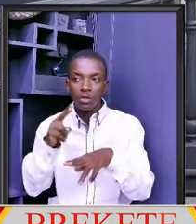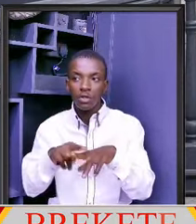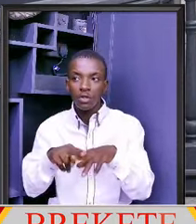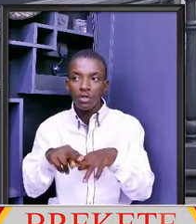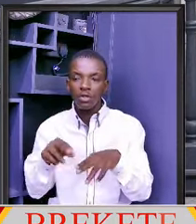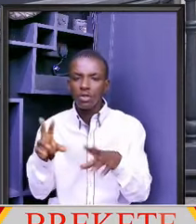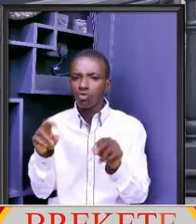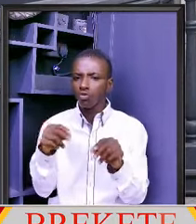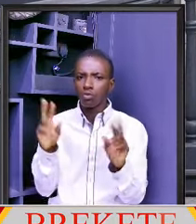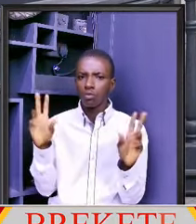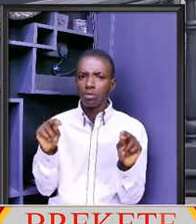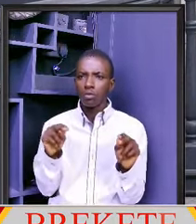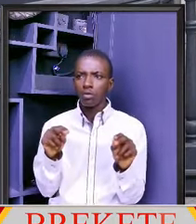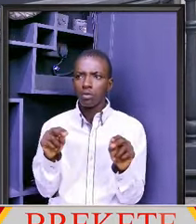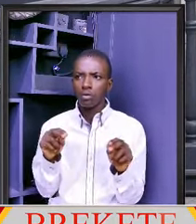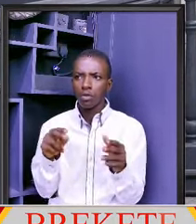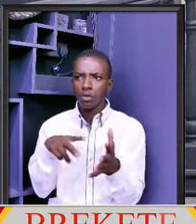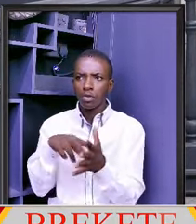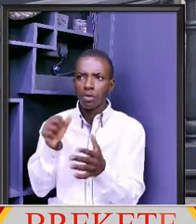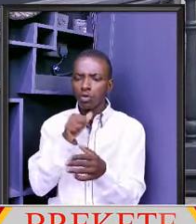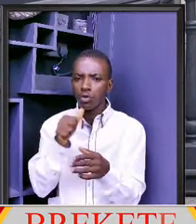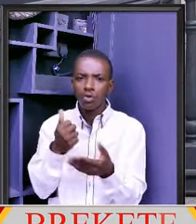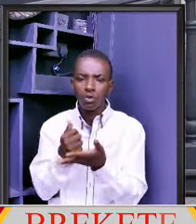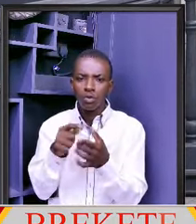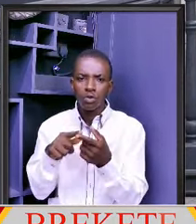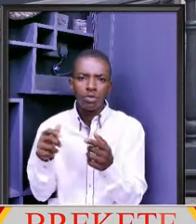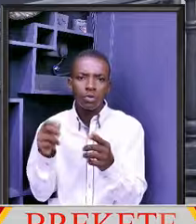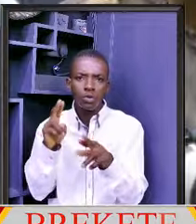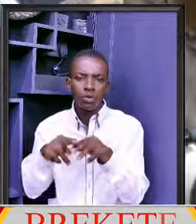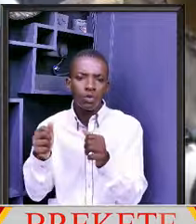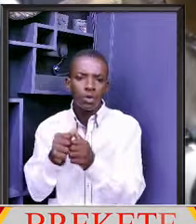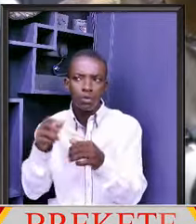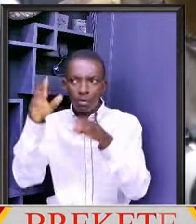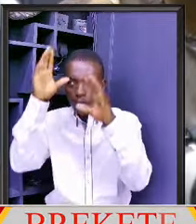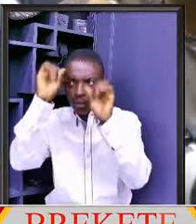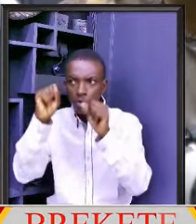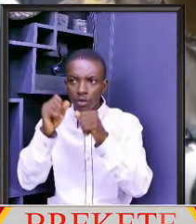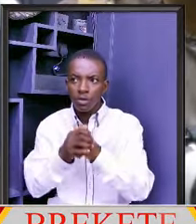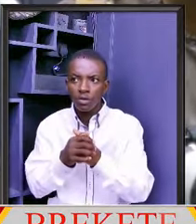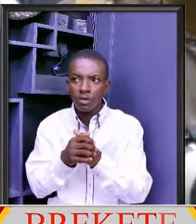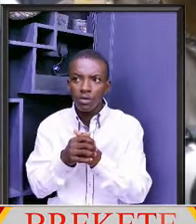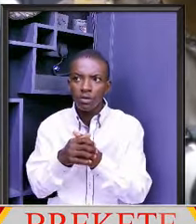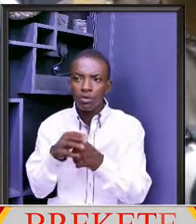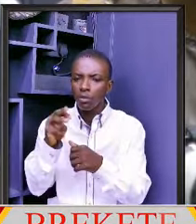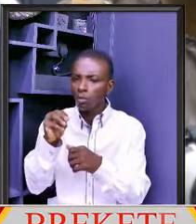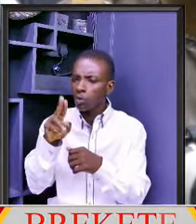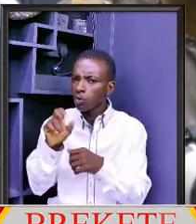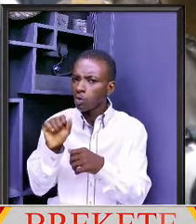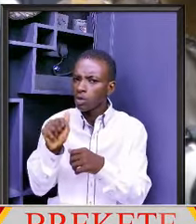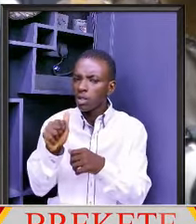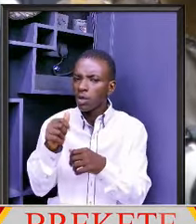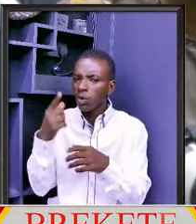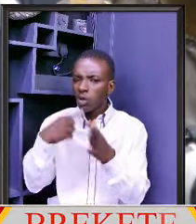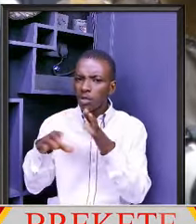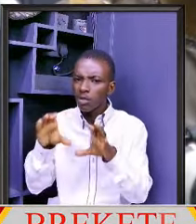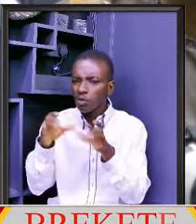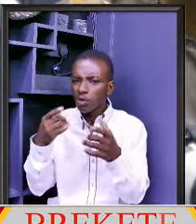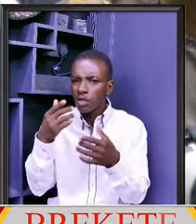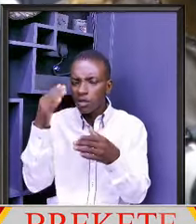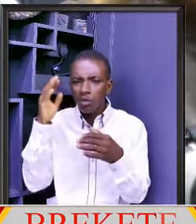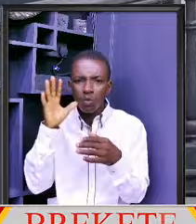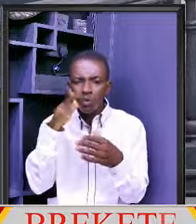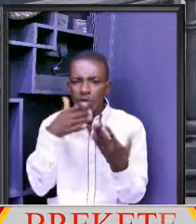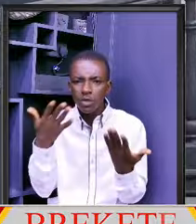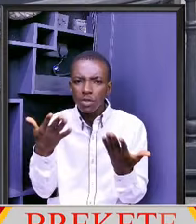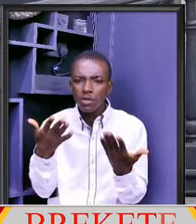no, get up from there. You're not supposed to sit down with the president. Huh? And I say, Musa, what are you doing? You are a Muslim.